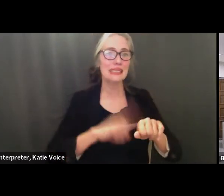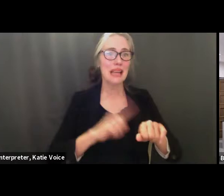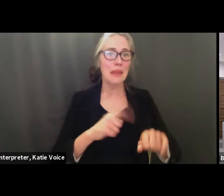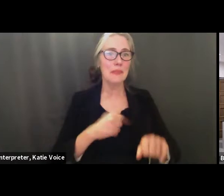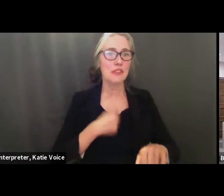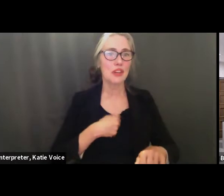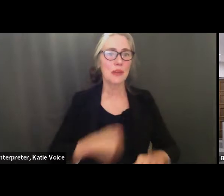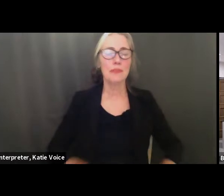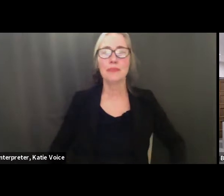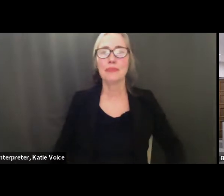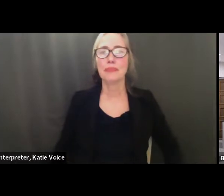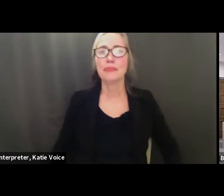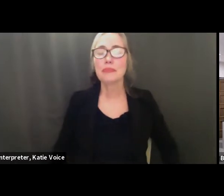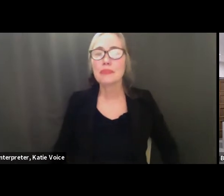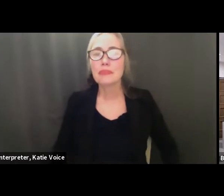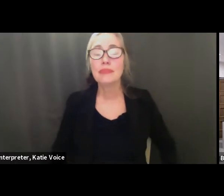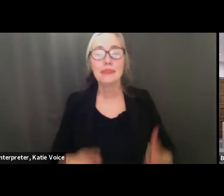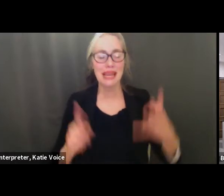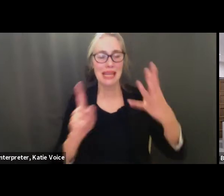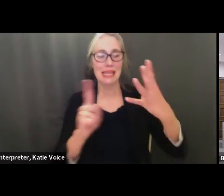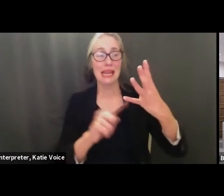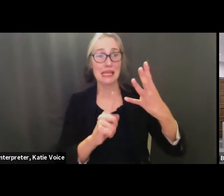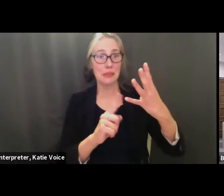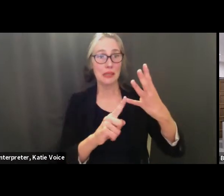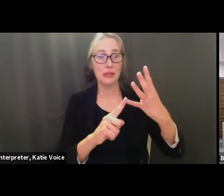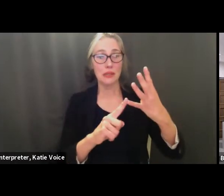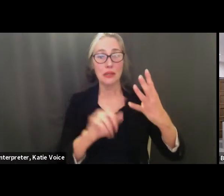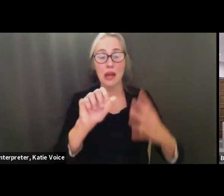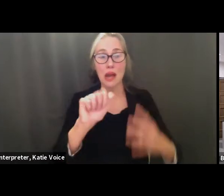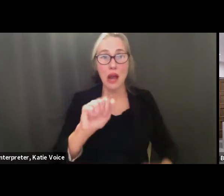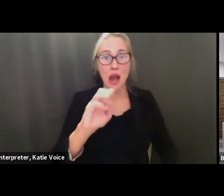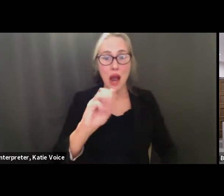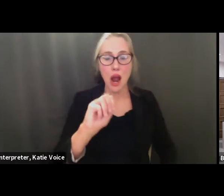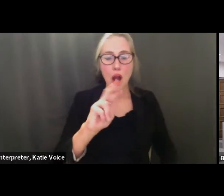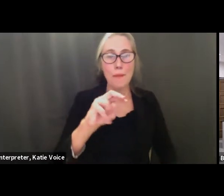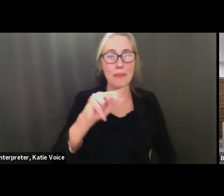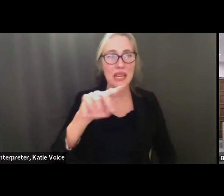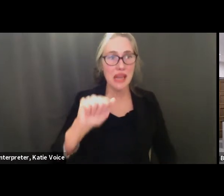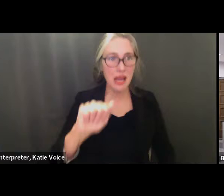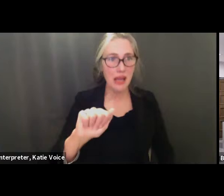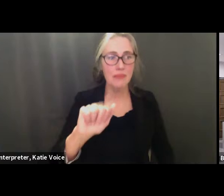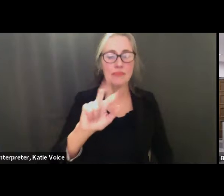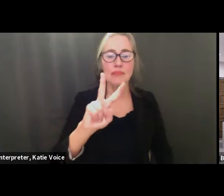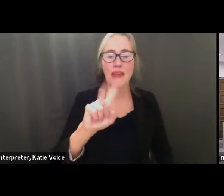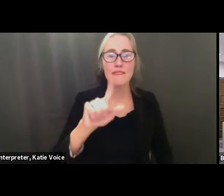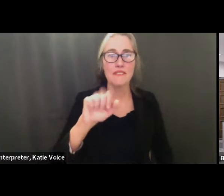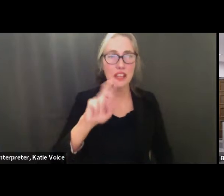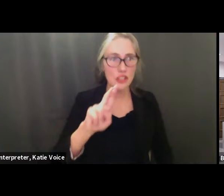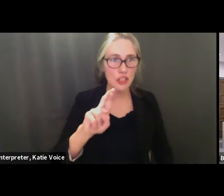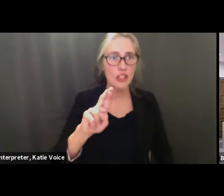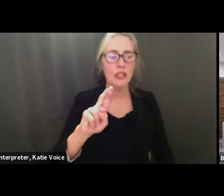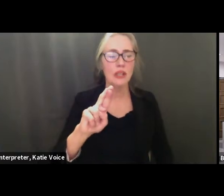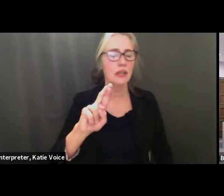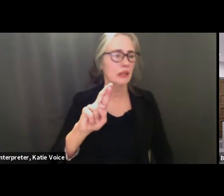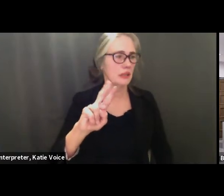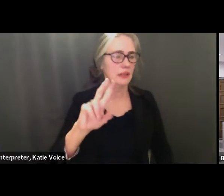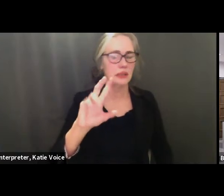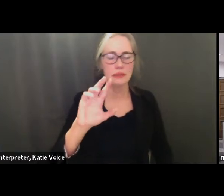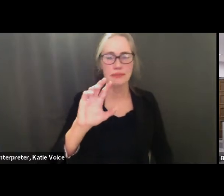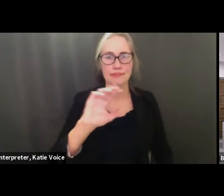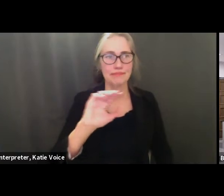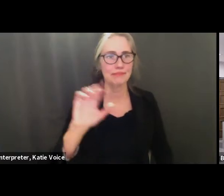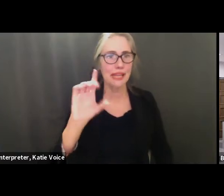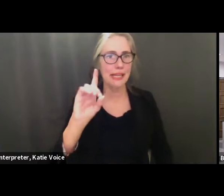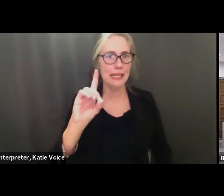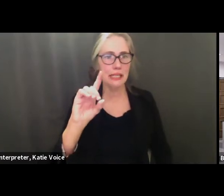are Moni DeWitt, Victor Carmona, Renee Correa, Justin Shores. Begin with